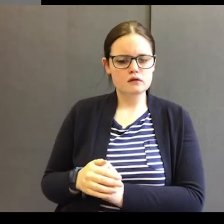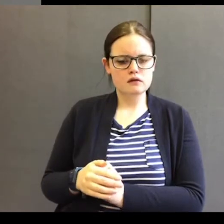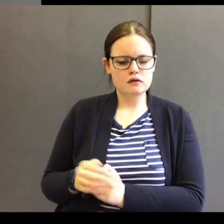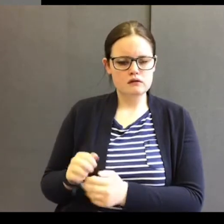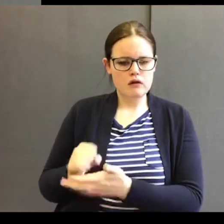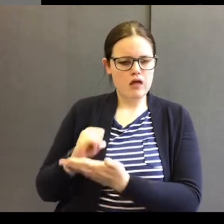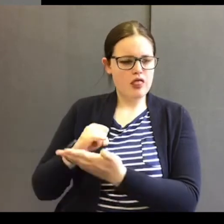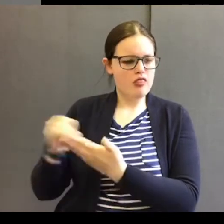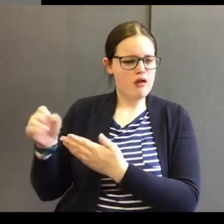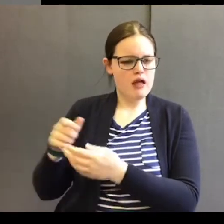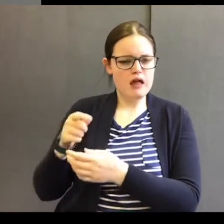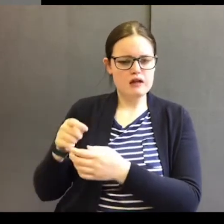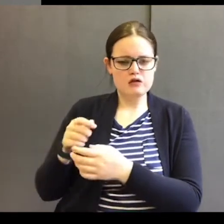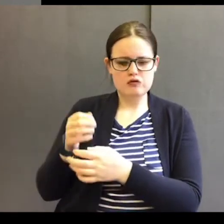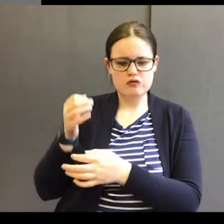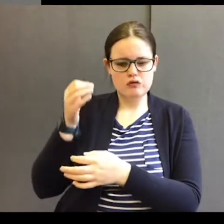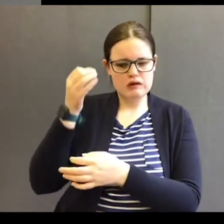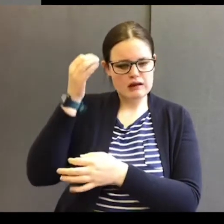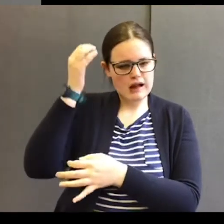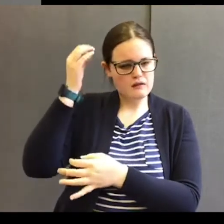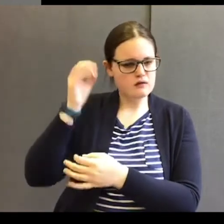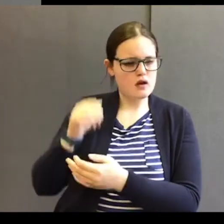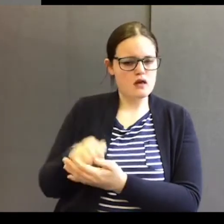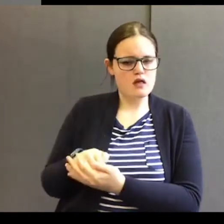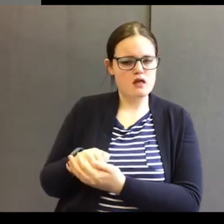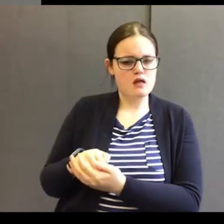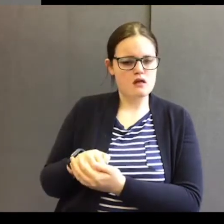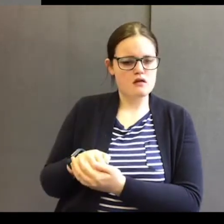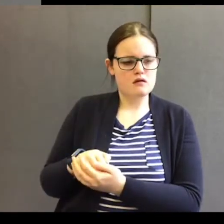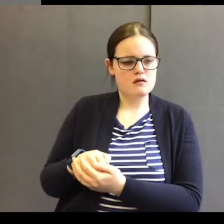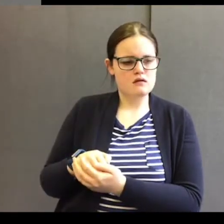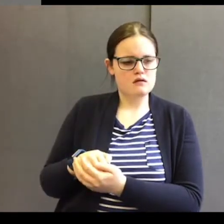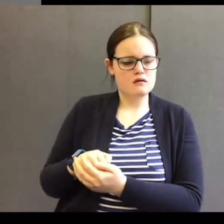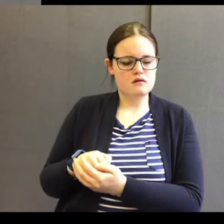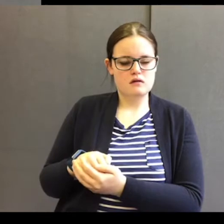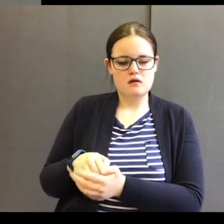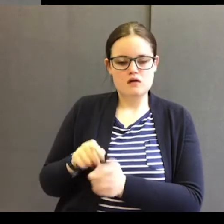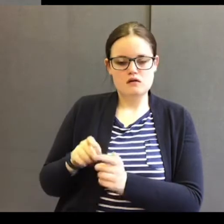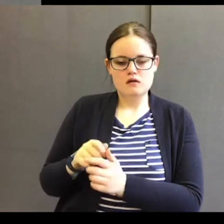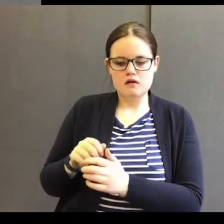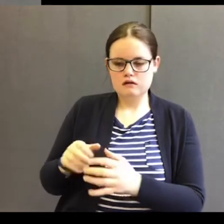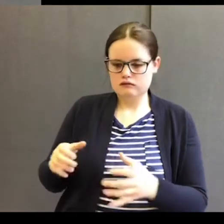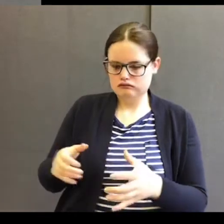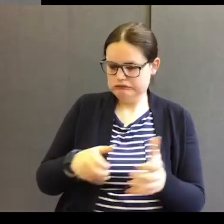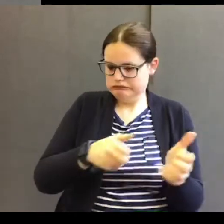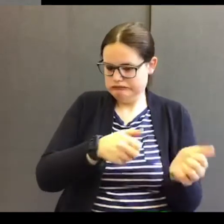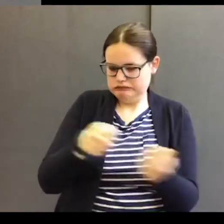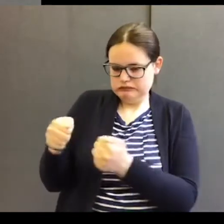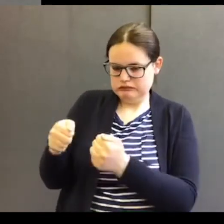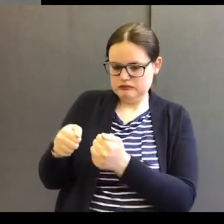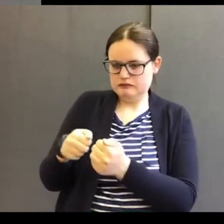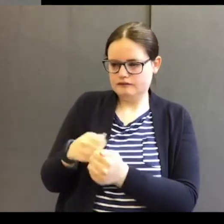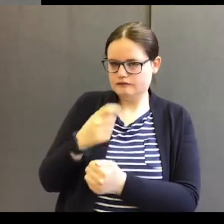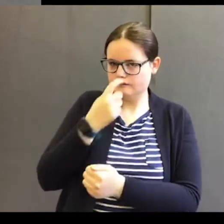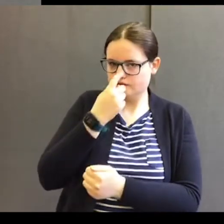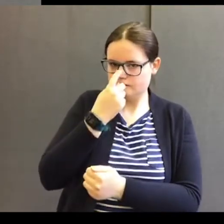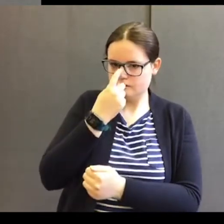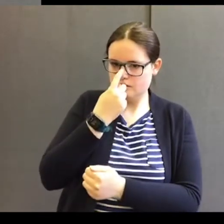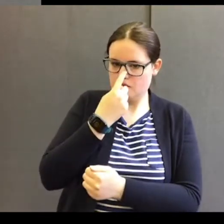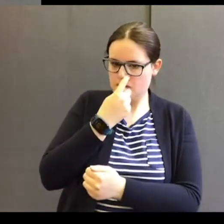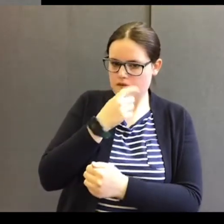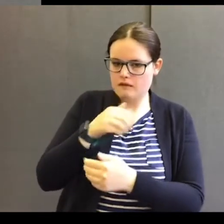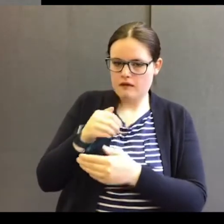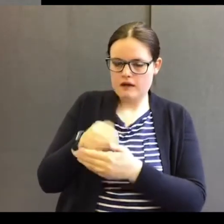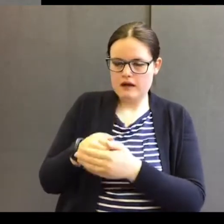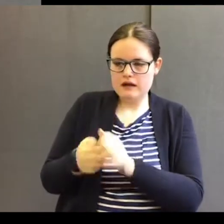a threat to the ideology of the Sadducees. And so they're gathered up and they're